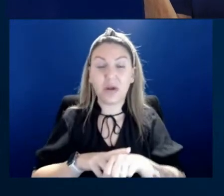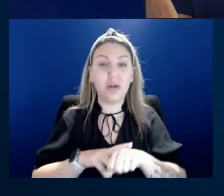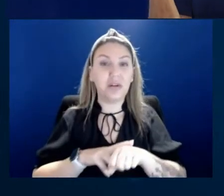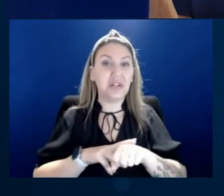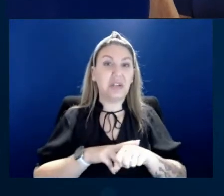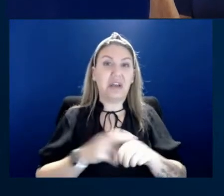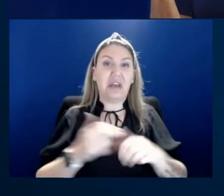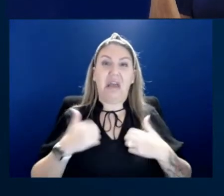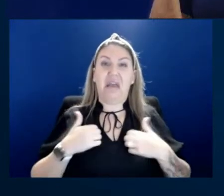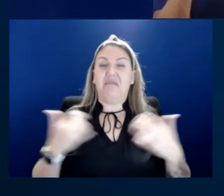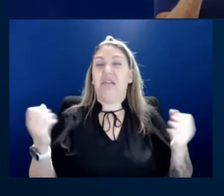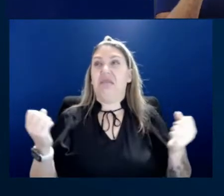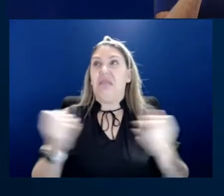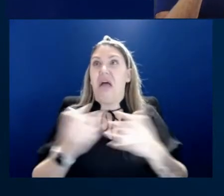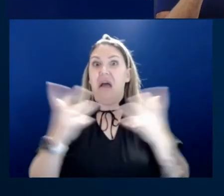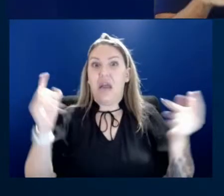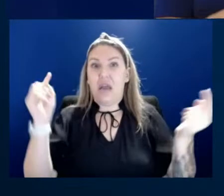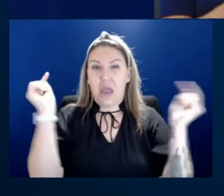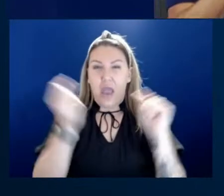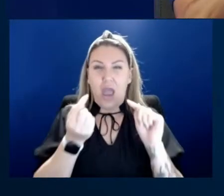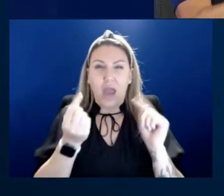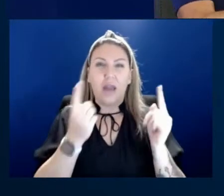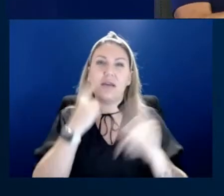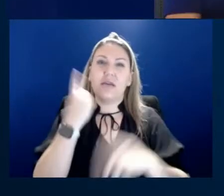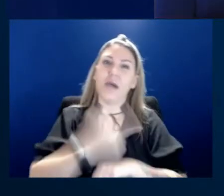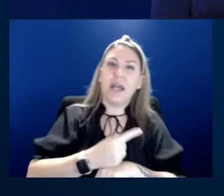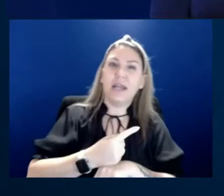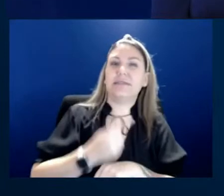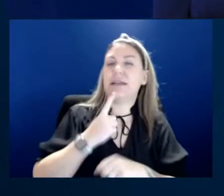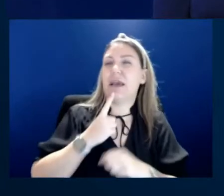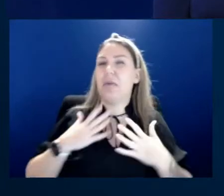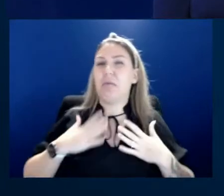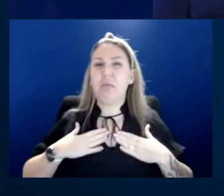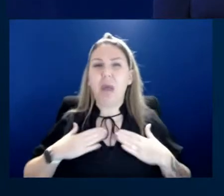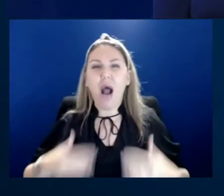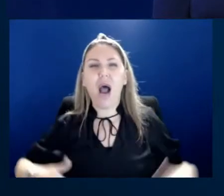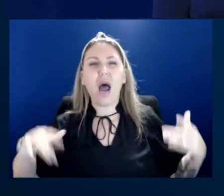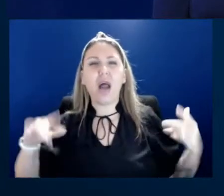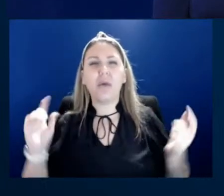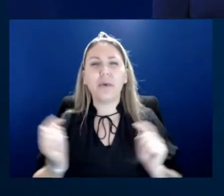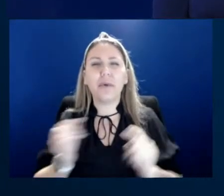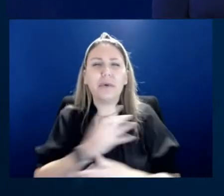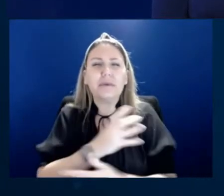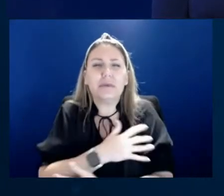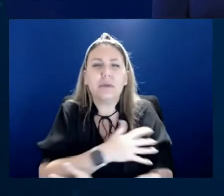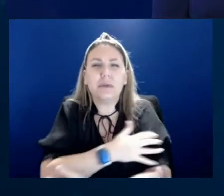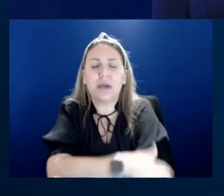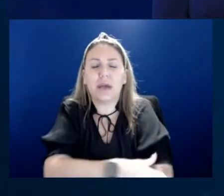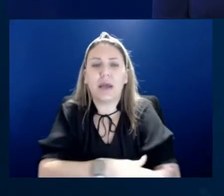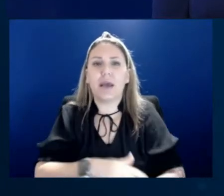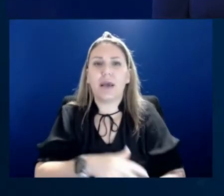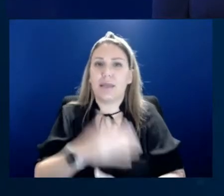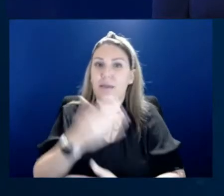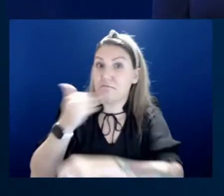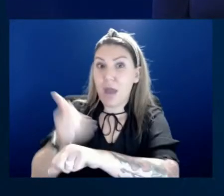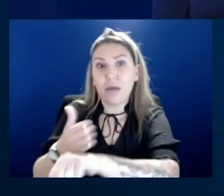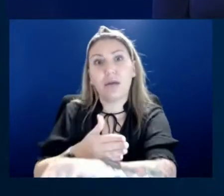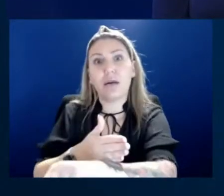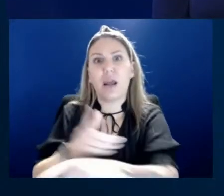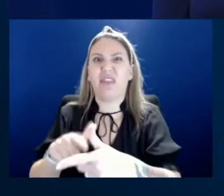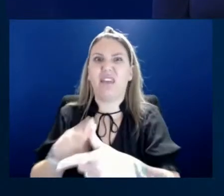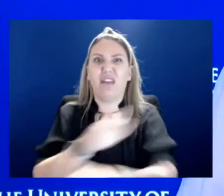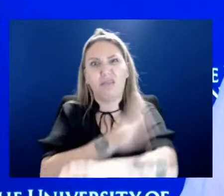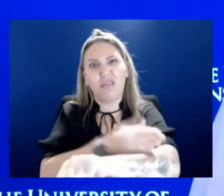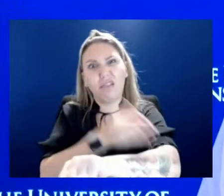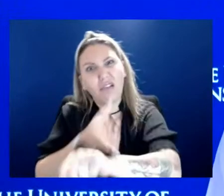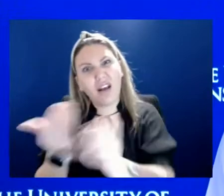one day and body aches, feel a little better, and then kind of, digress again. Is that normal? Well, I think